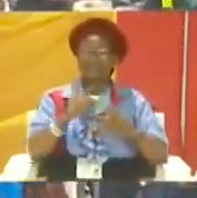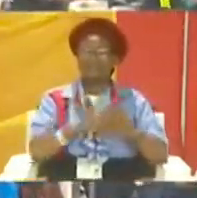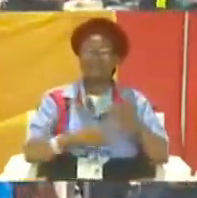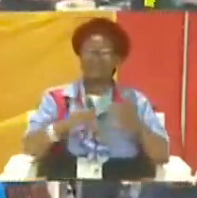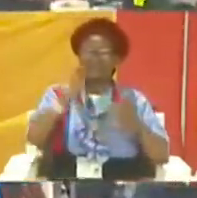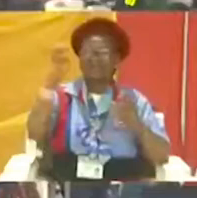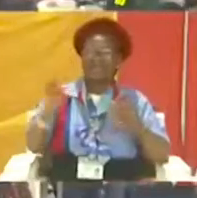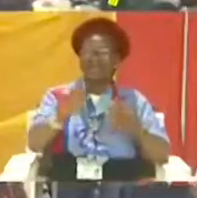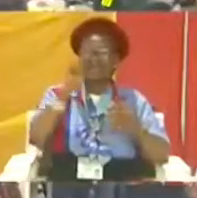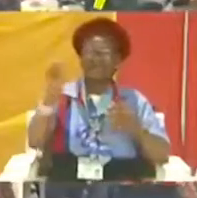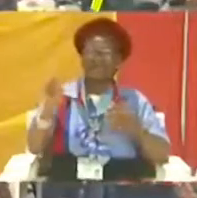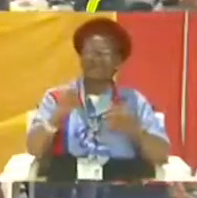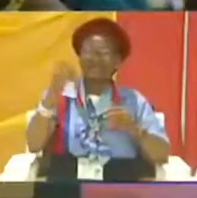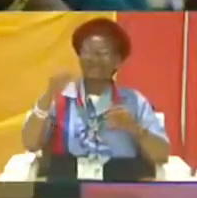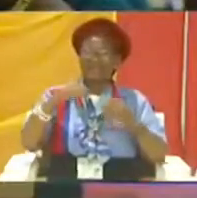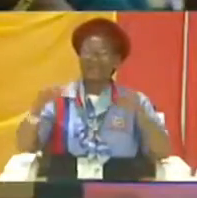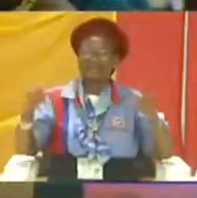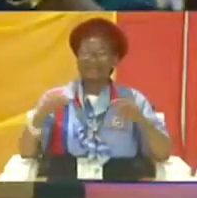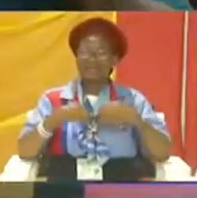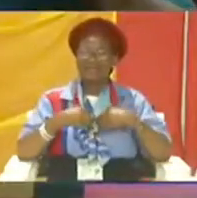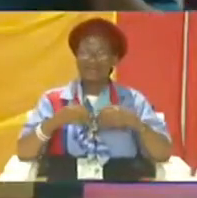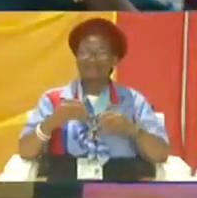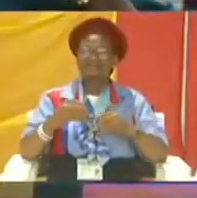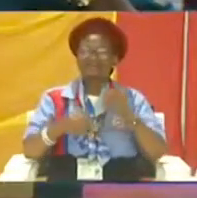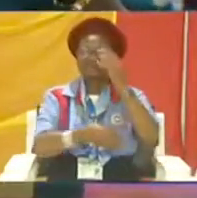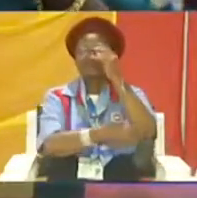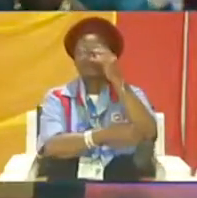whatever the enemy has stolen from you